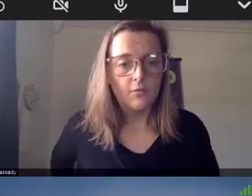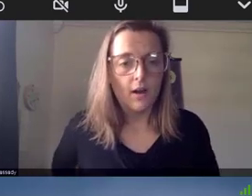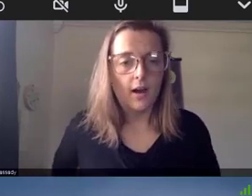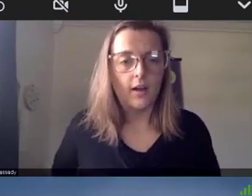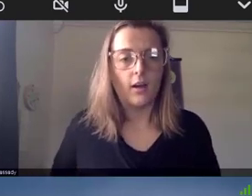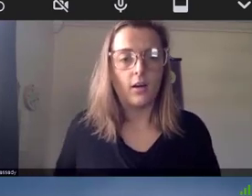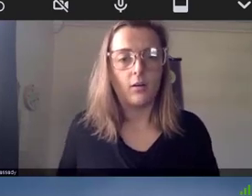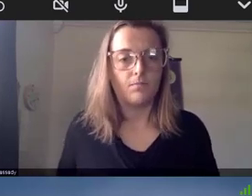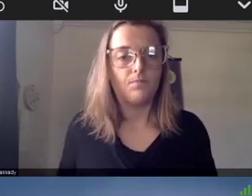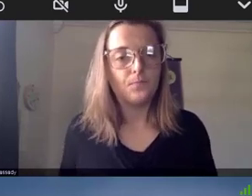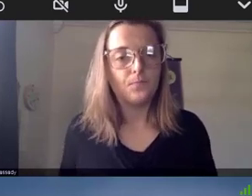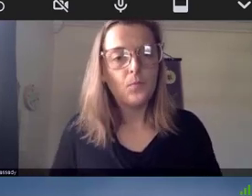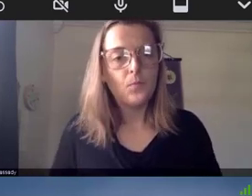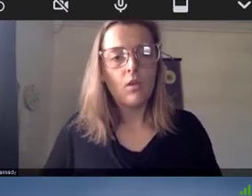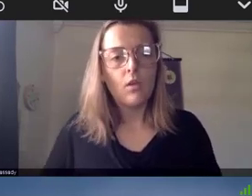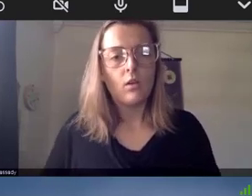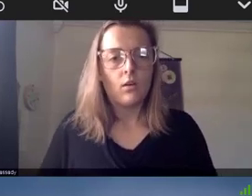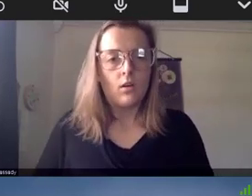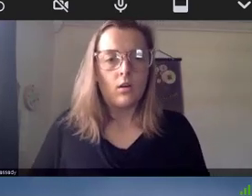So just to clarify,